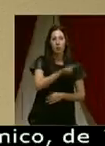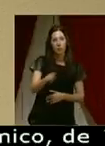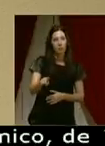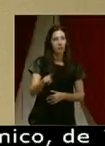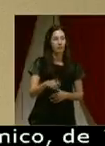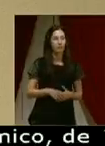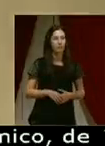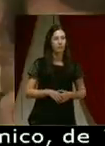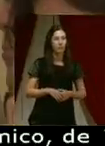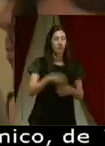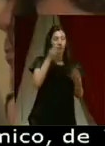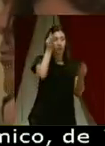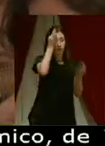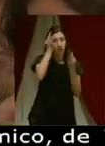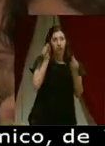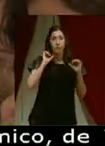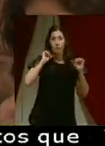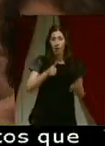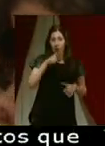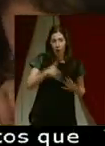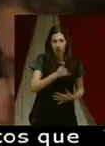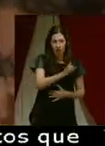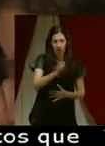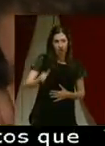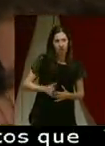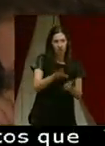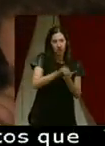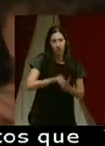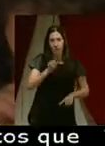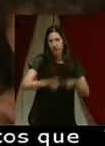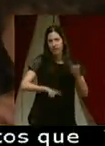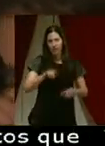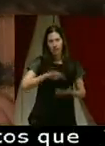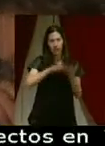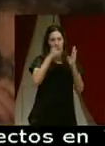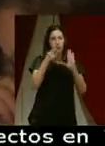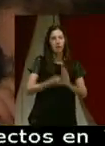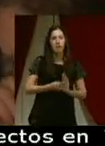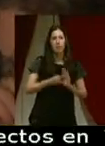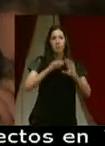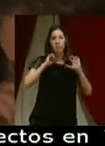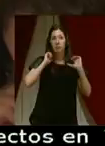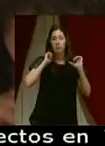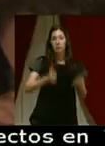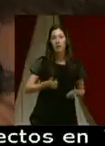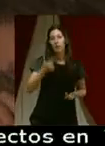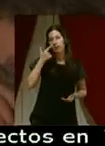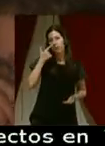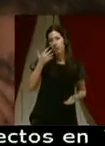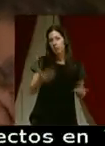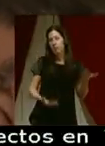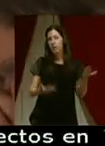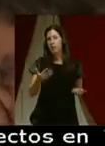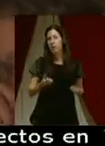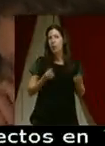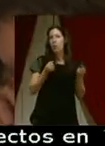regarding whether or not accessibility is expensive or not. The data that we are obtaining from projects that